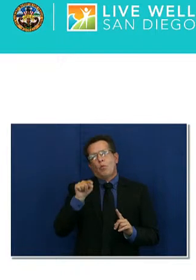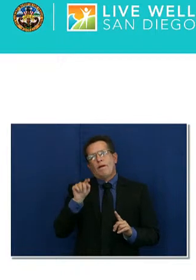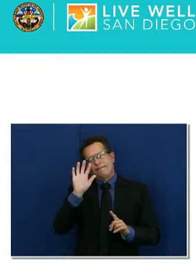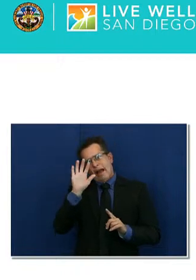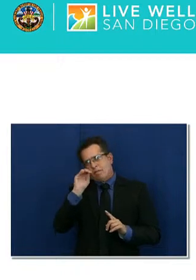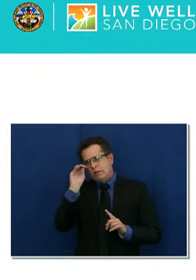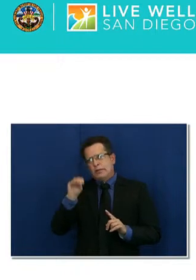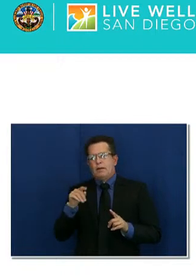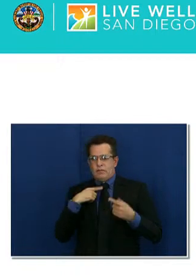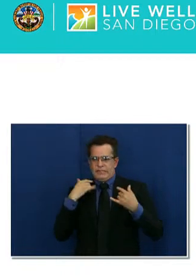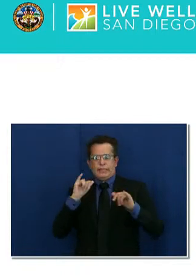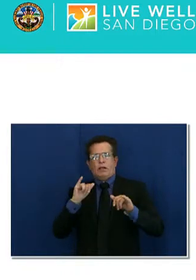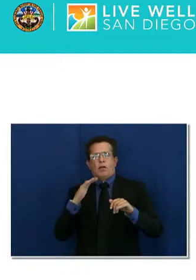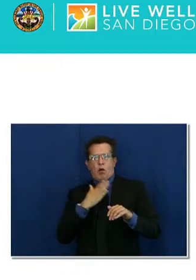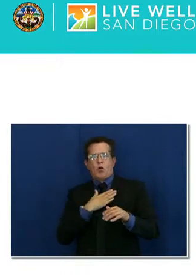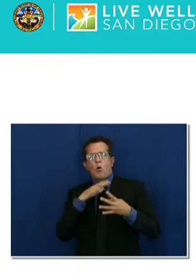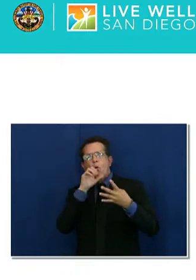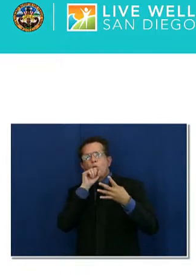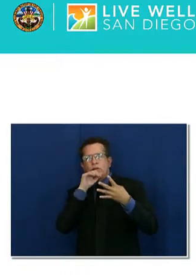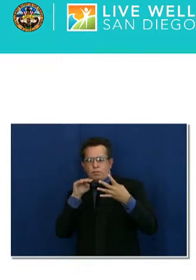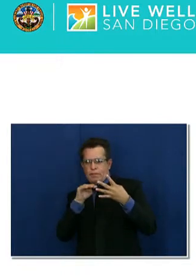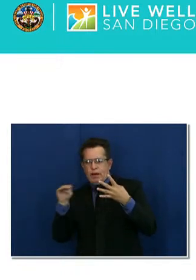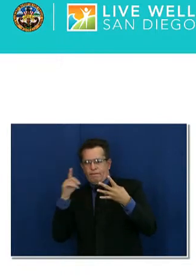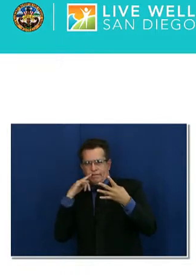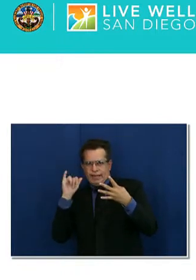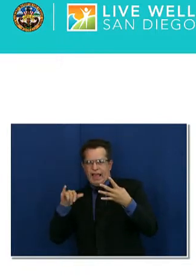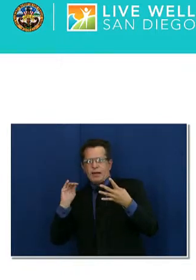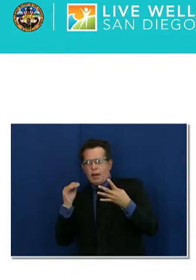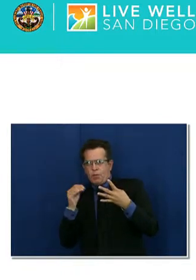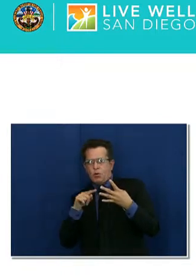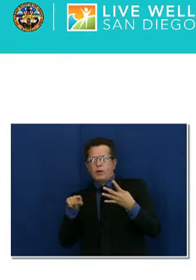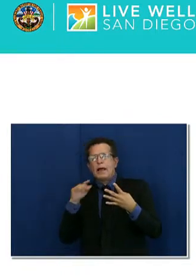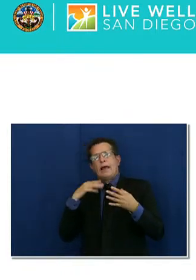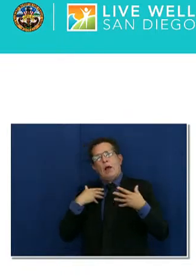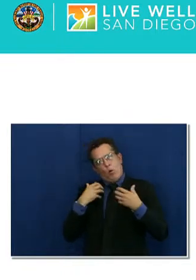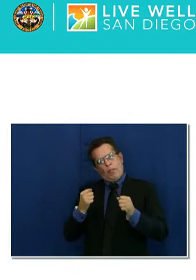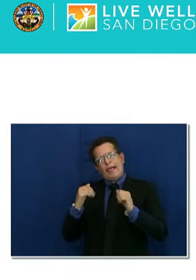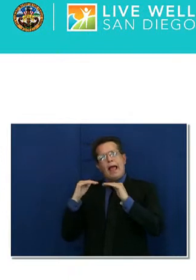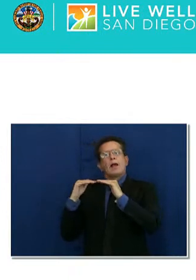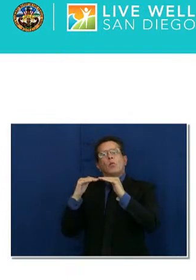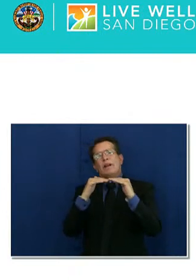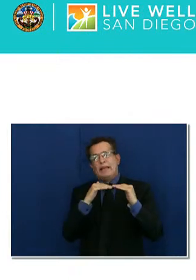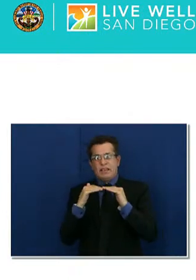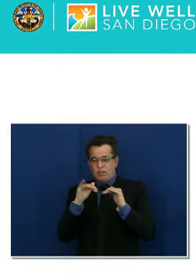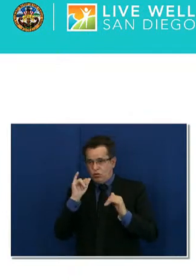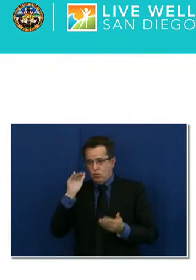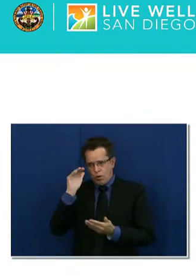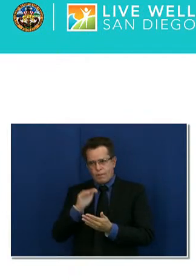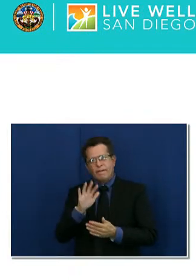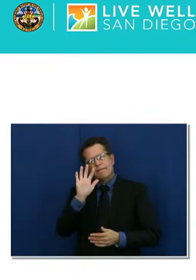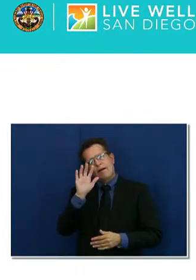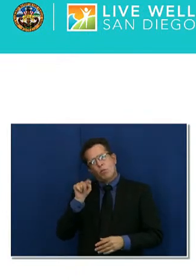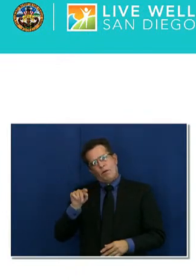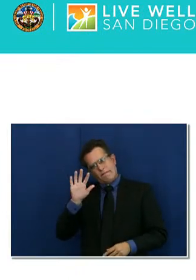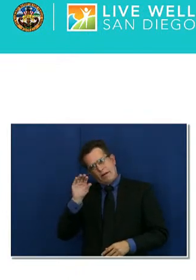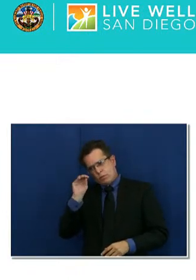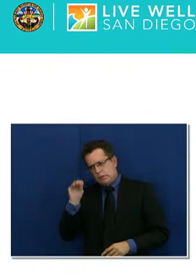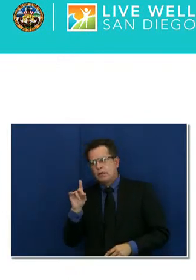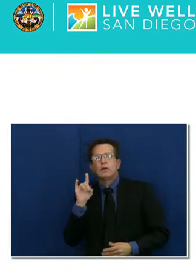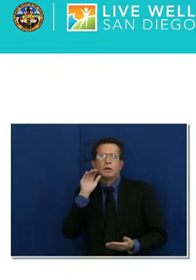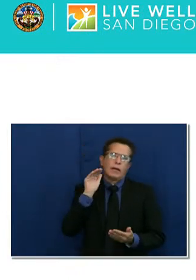in the orange tier for this metric. And the health equity positivity rate dropped from 5.5%